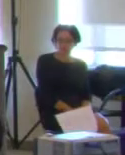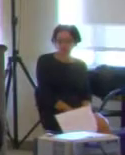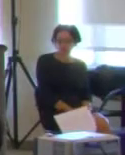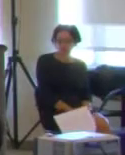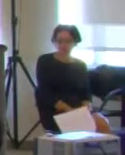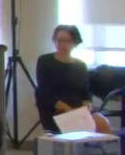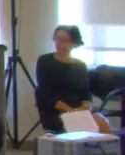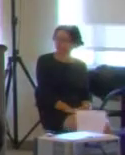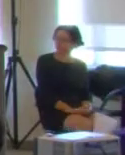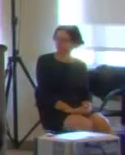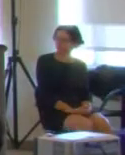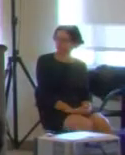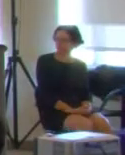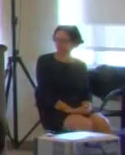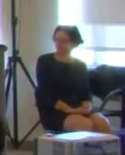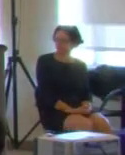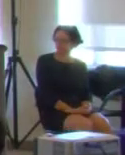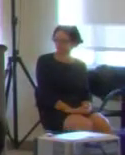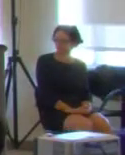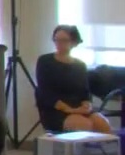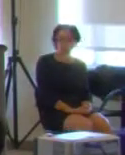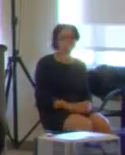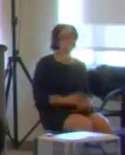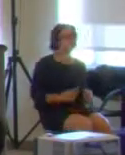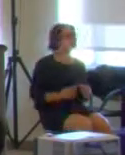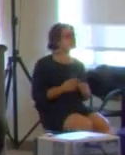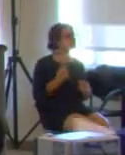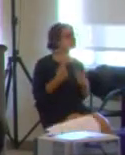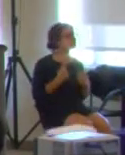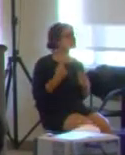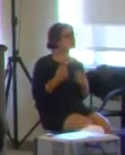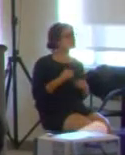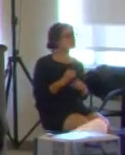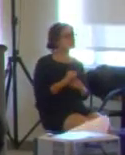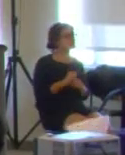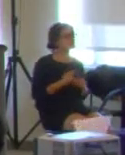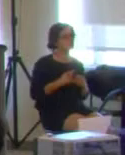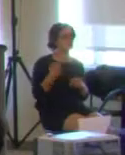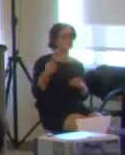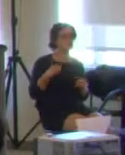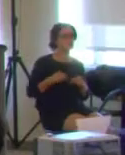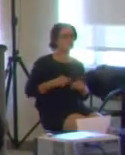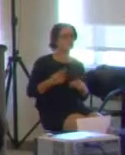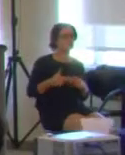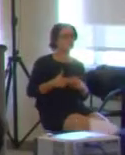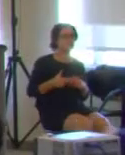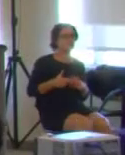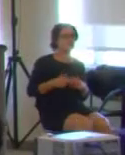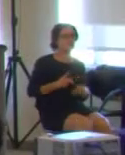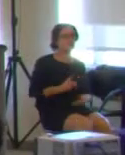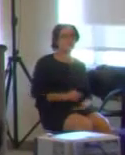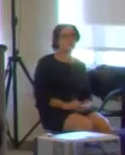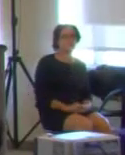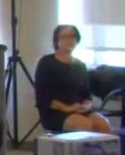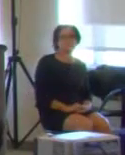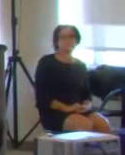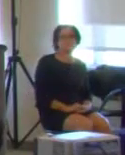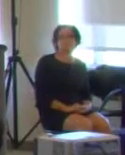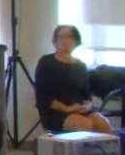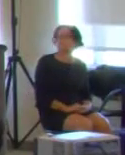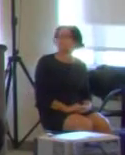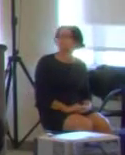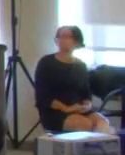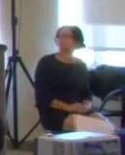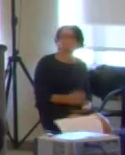there's a special considerations, workplace and disability. Go back a second. There's a slide